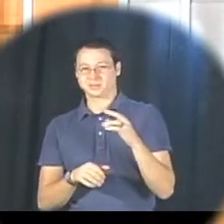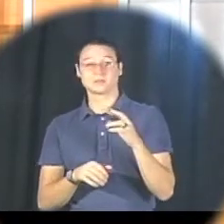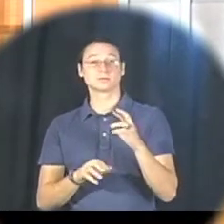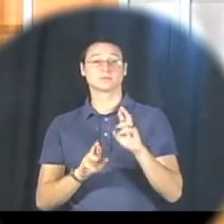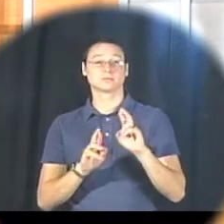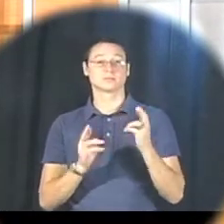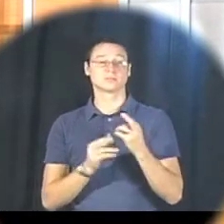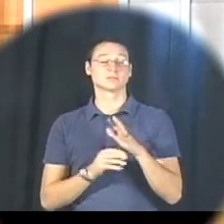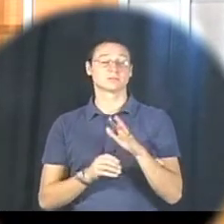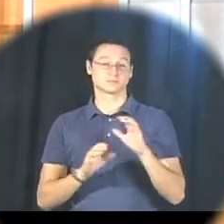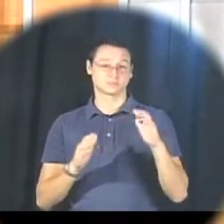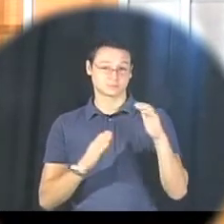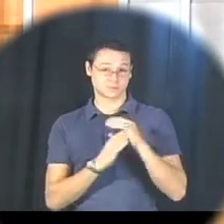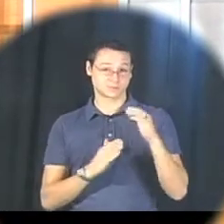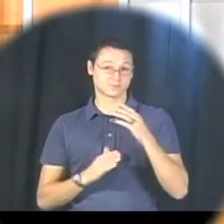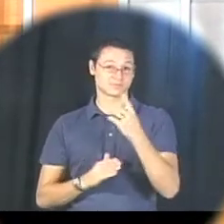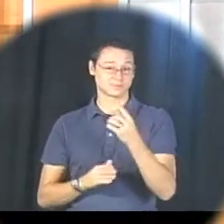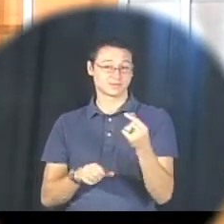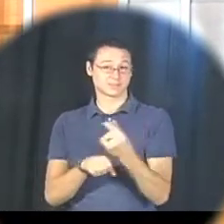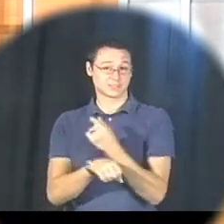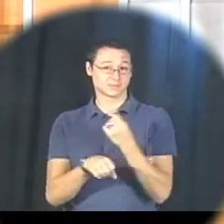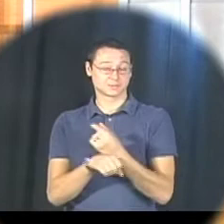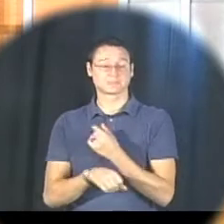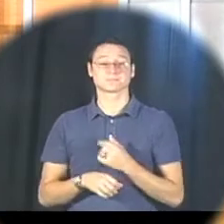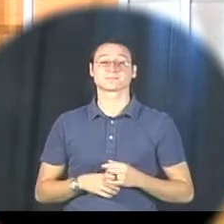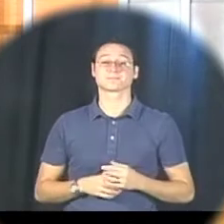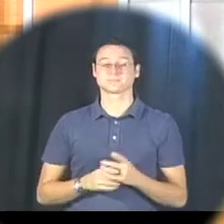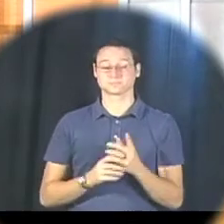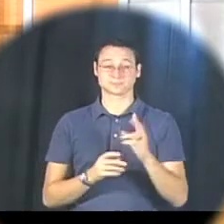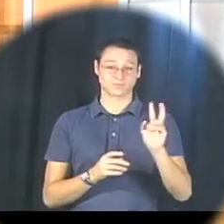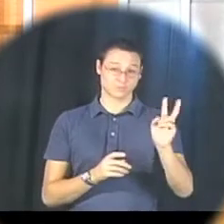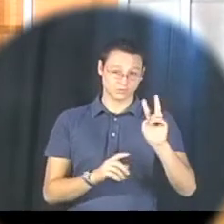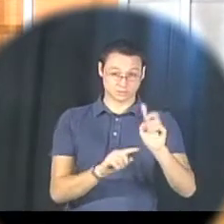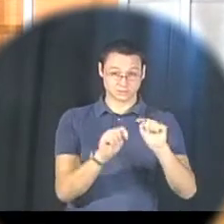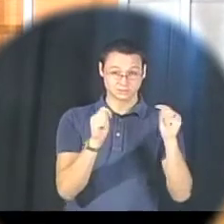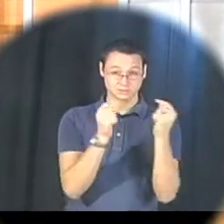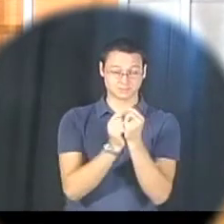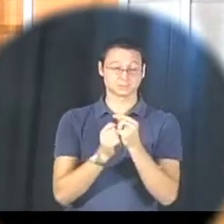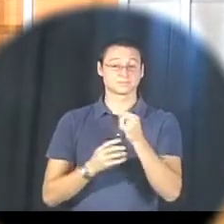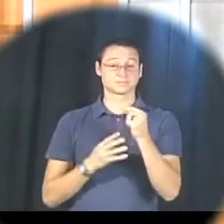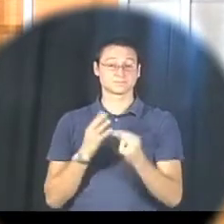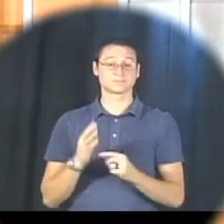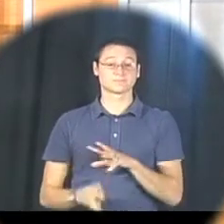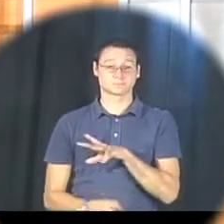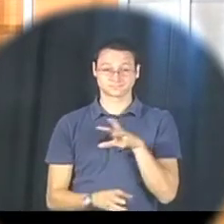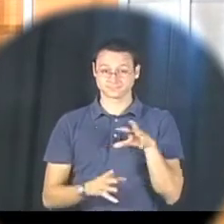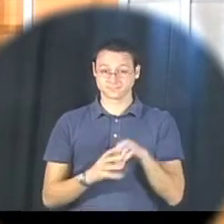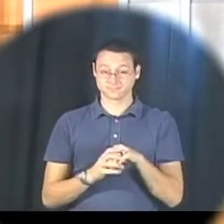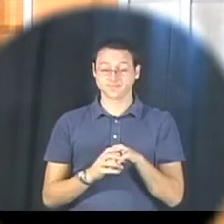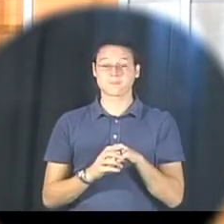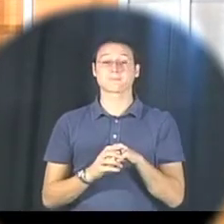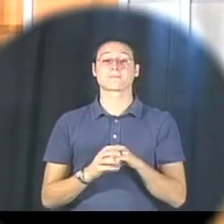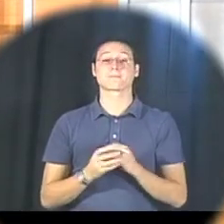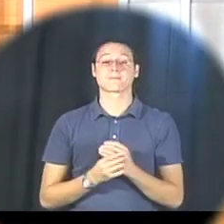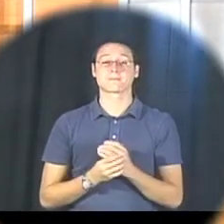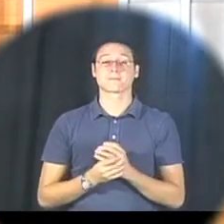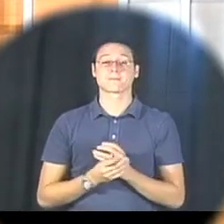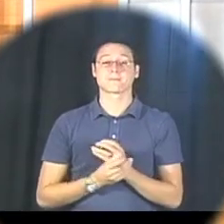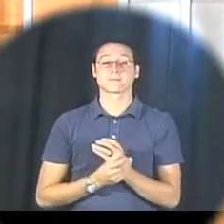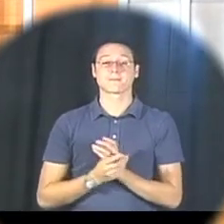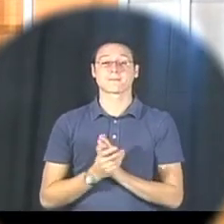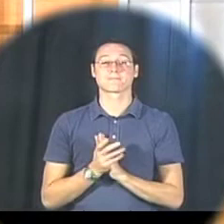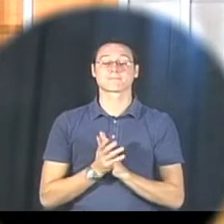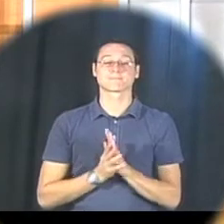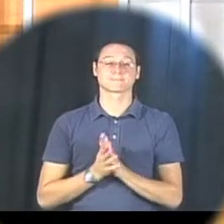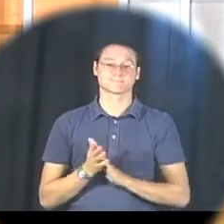meet in Gainesville, the Boone boys varsity team of Burke Helfrich, Jared Hines, Anthony Koska, Tyler Chapman, Wyatt Smith, Brian Capps, and Adam